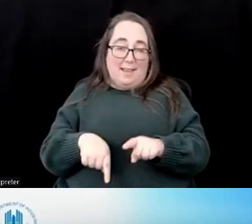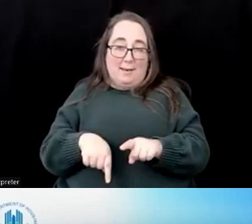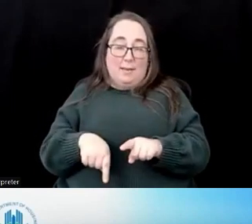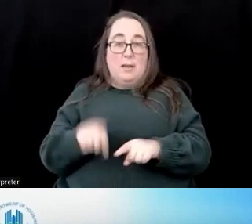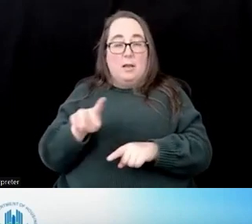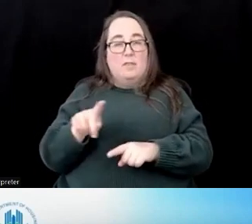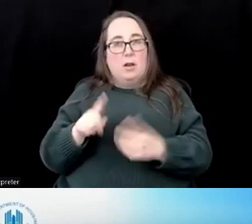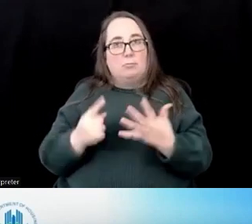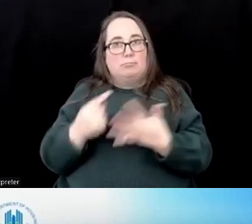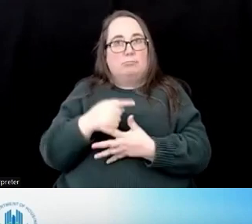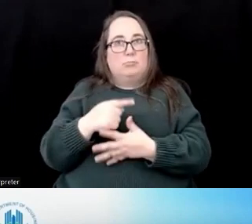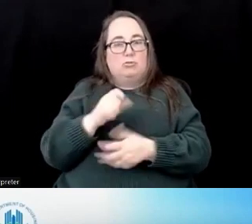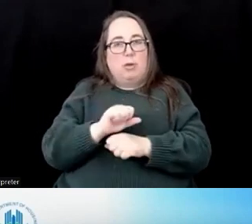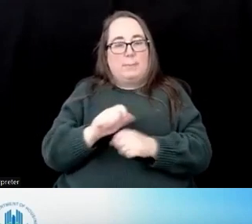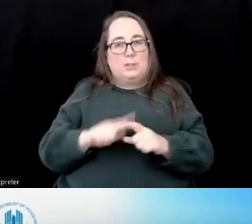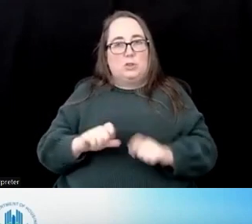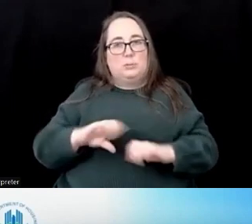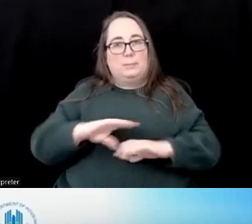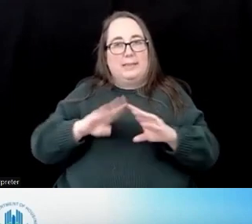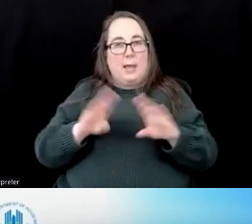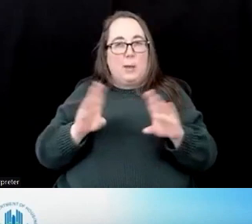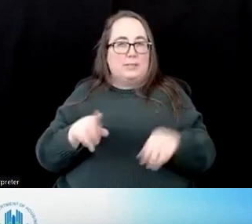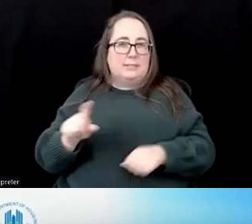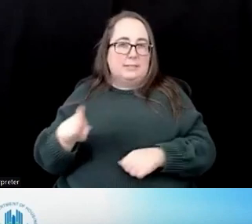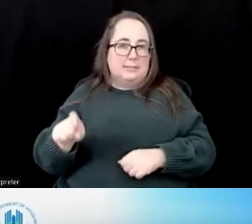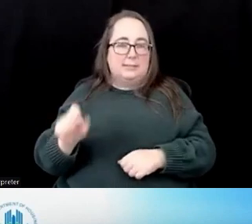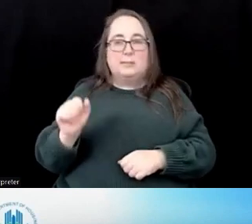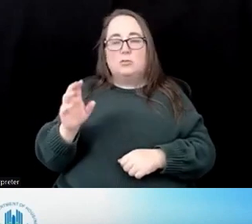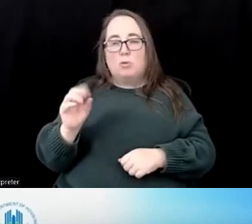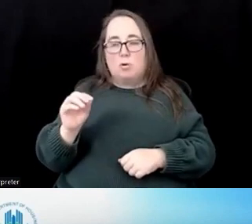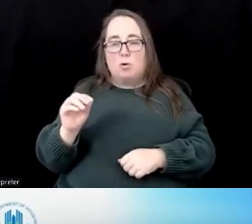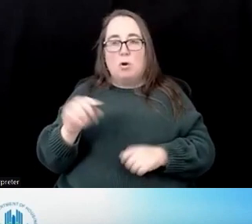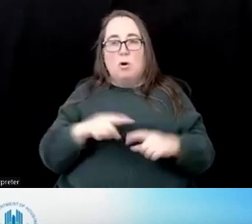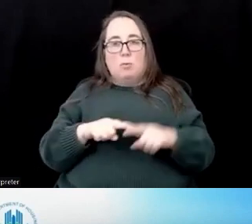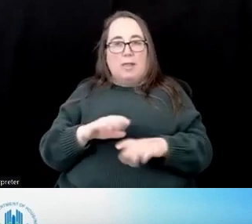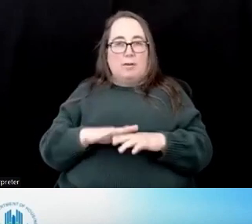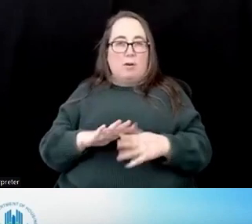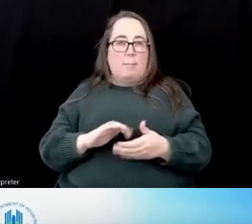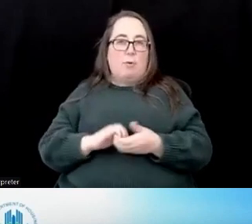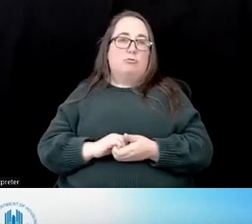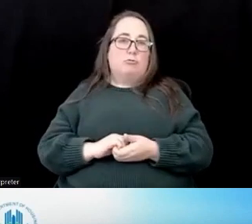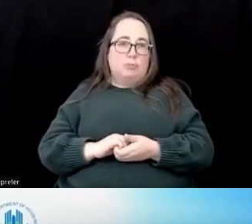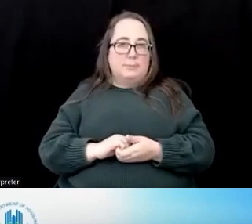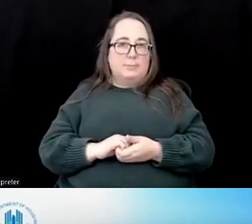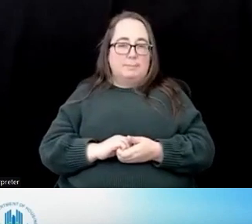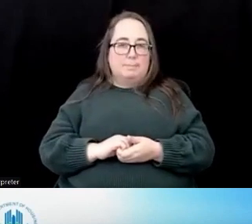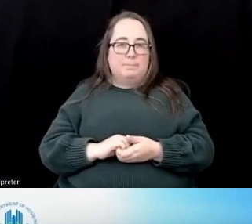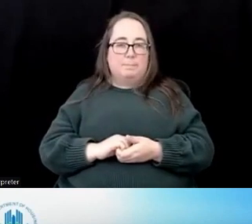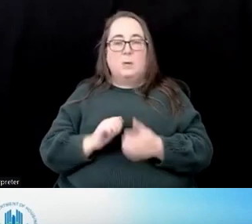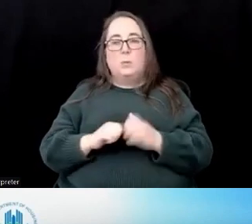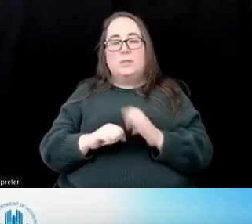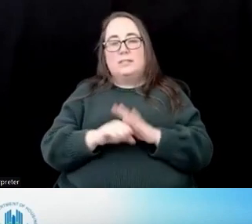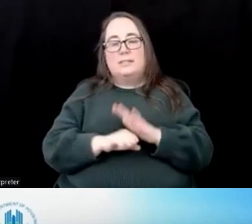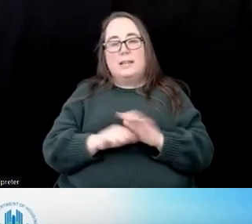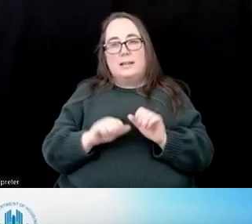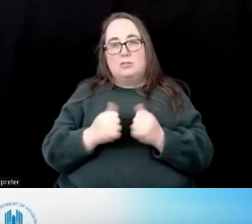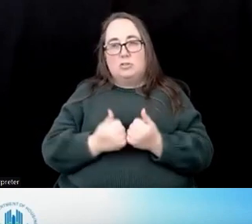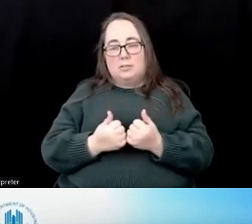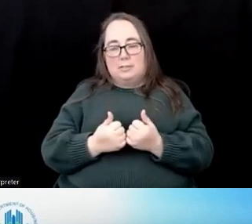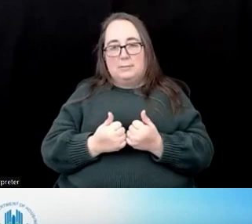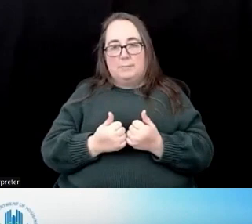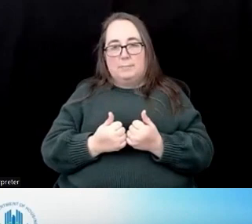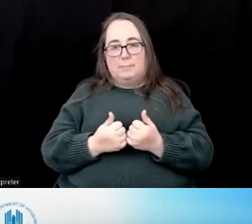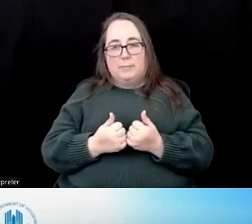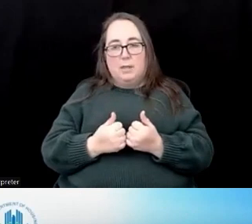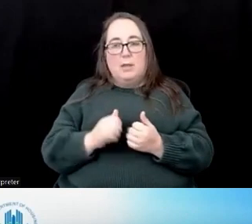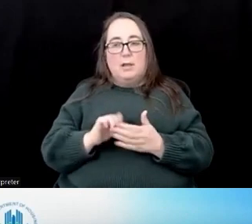primary job is to meet the housing needs, and so relying on partnerships with particularly state agencies who have